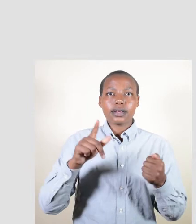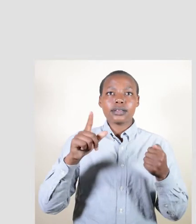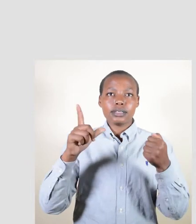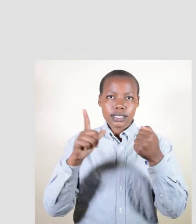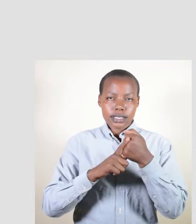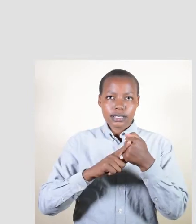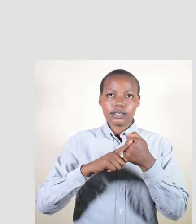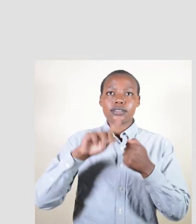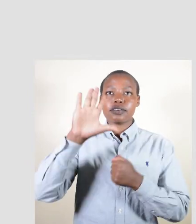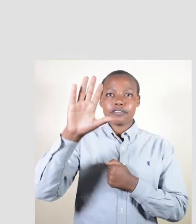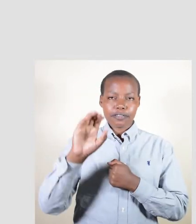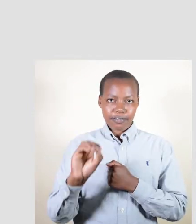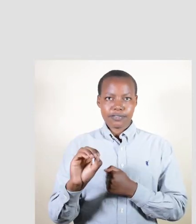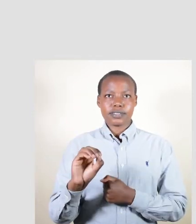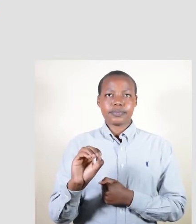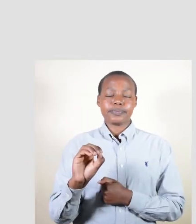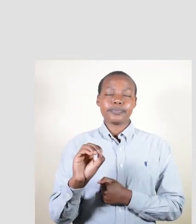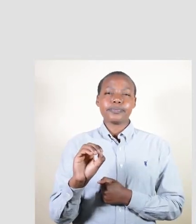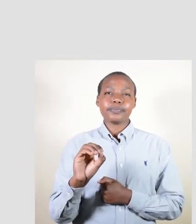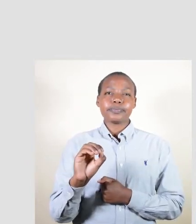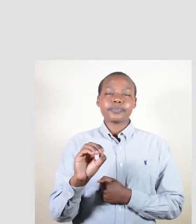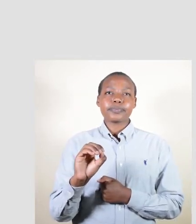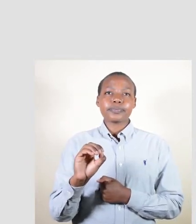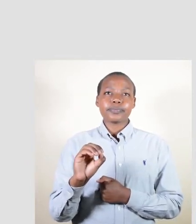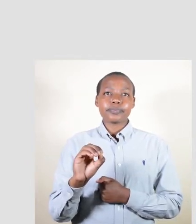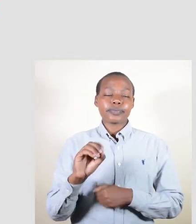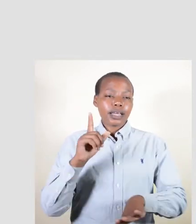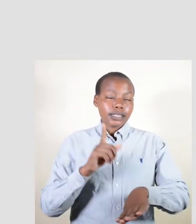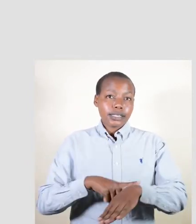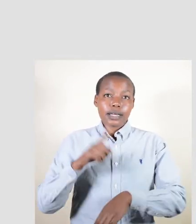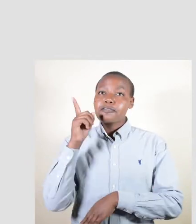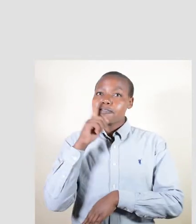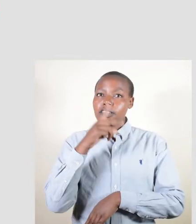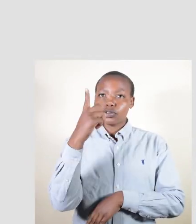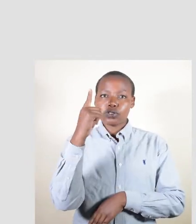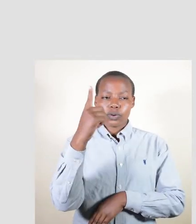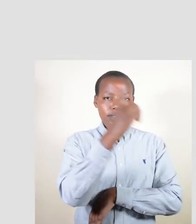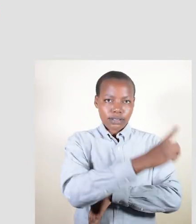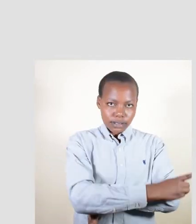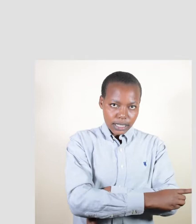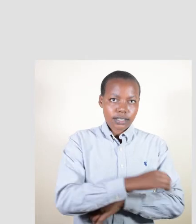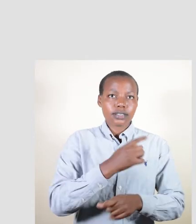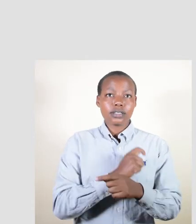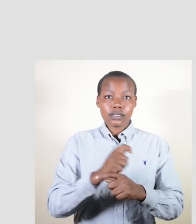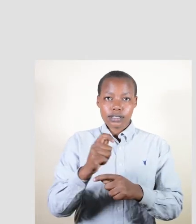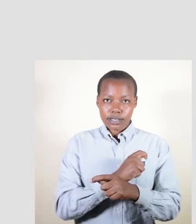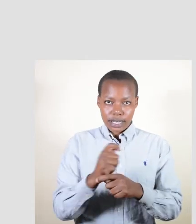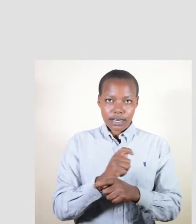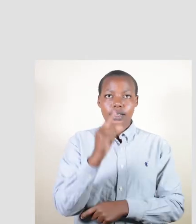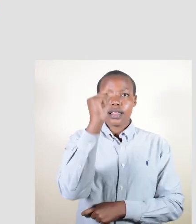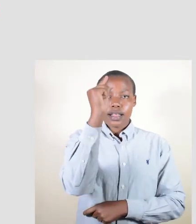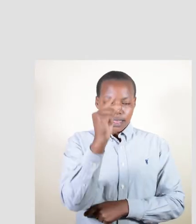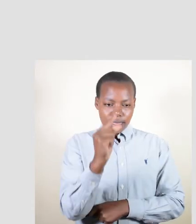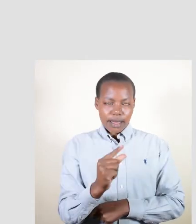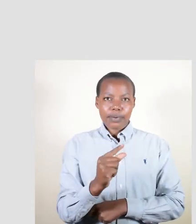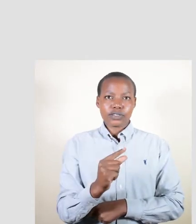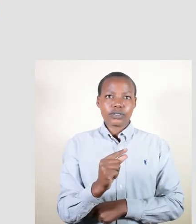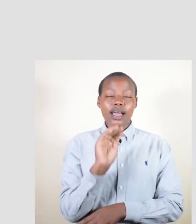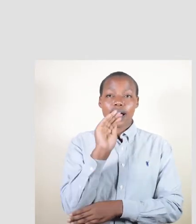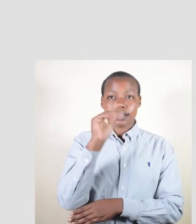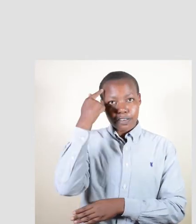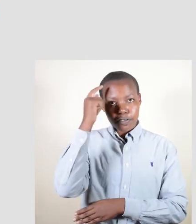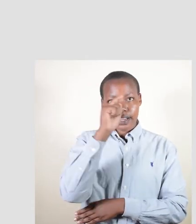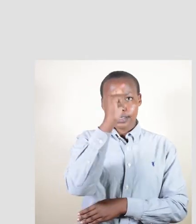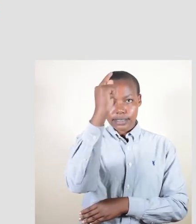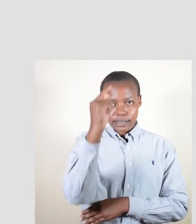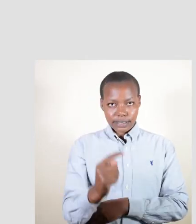of 650 Kenyan shillings. On completion of the 21 days training, the customer makes